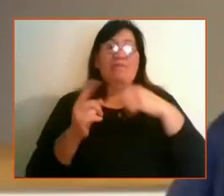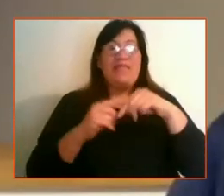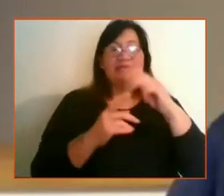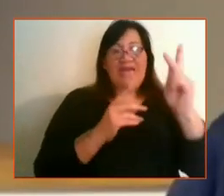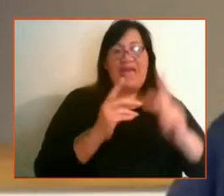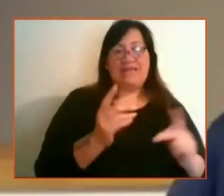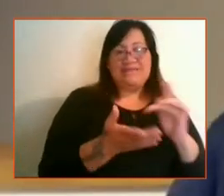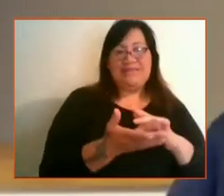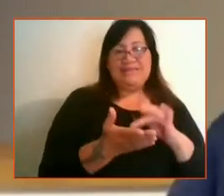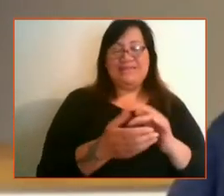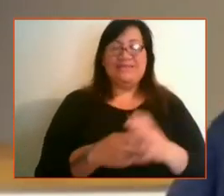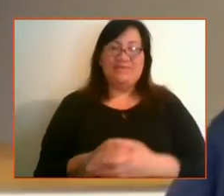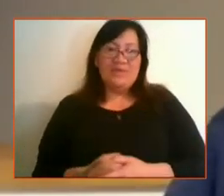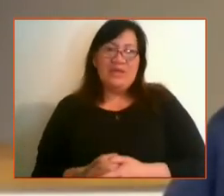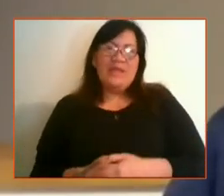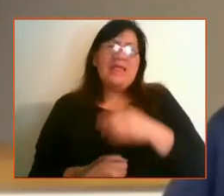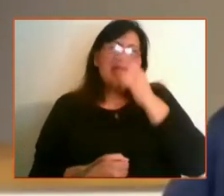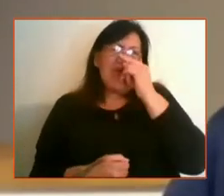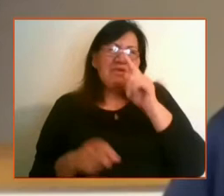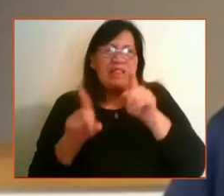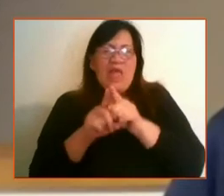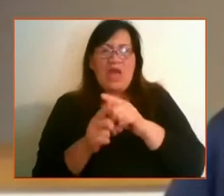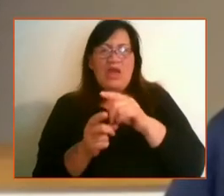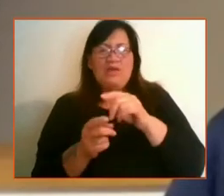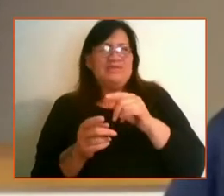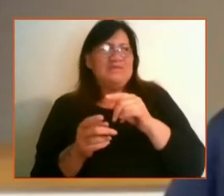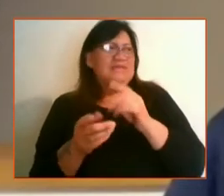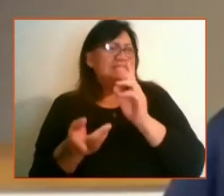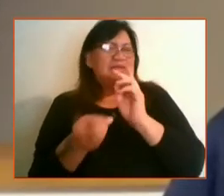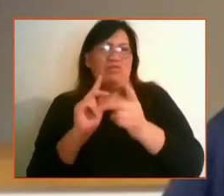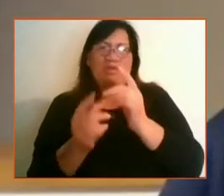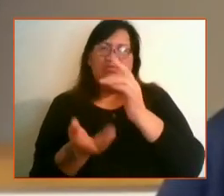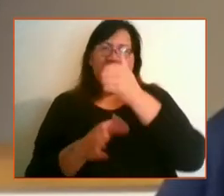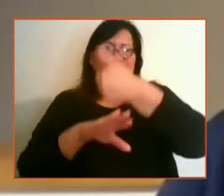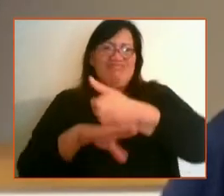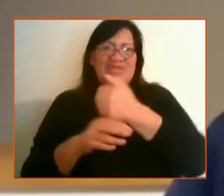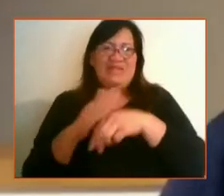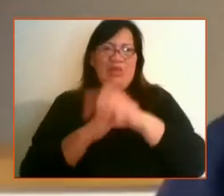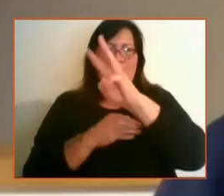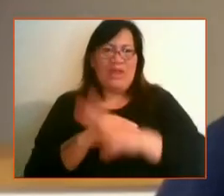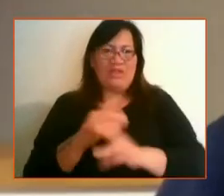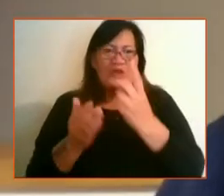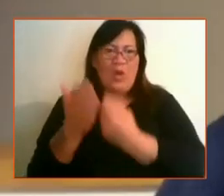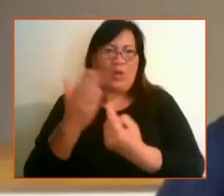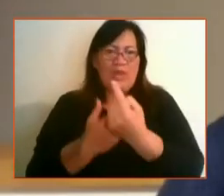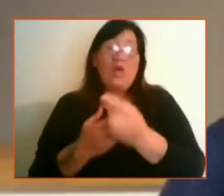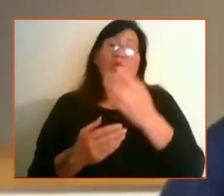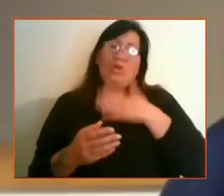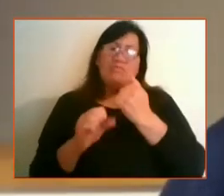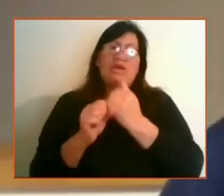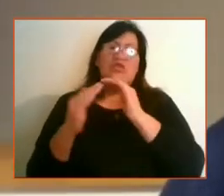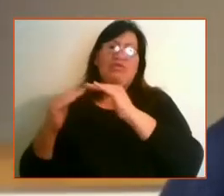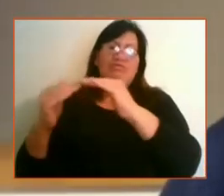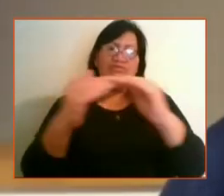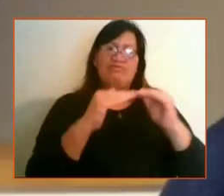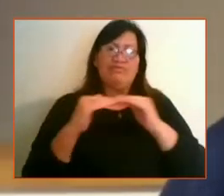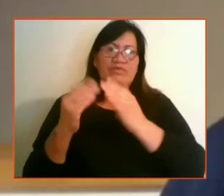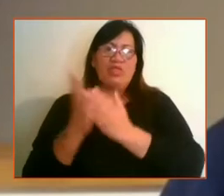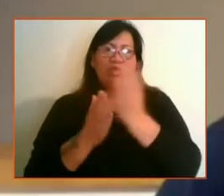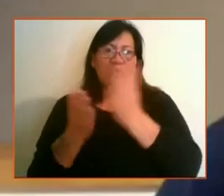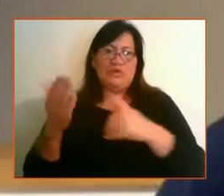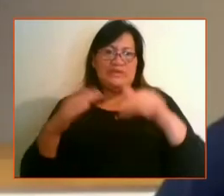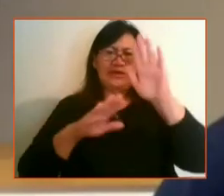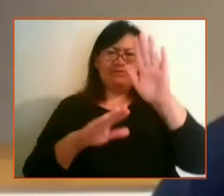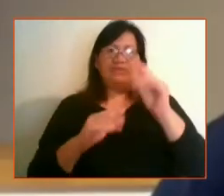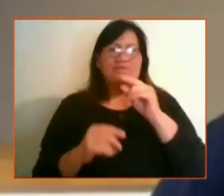be a kind of Wellington-centric organisations, to ensure that there's equity around the country in